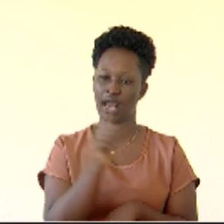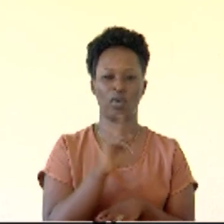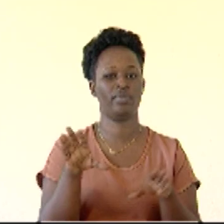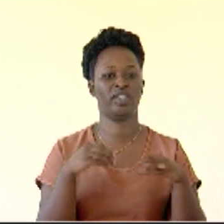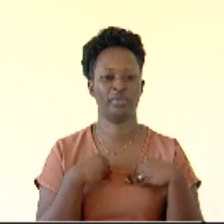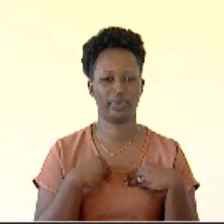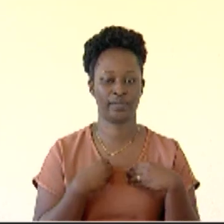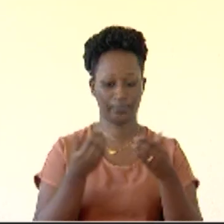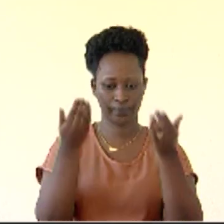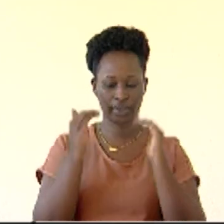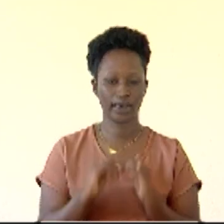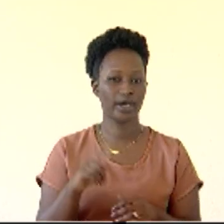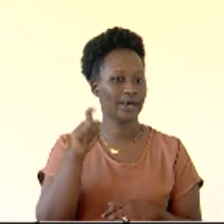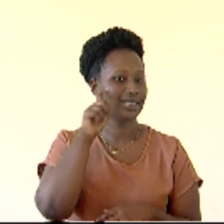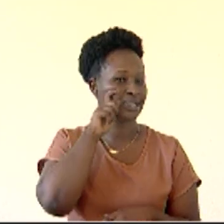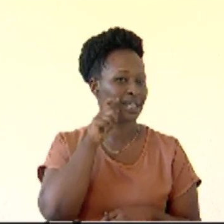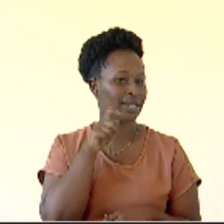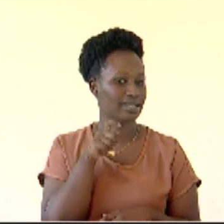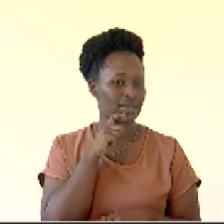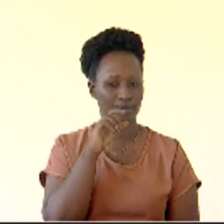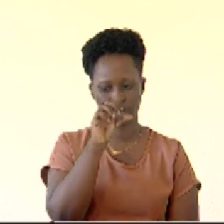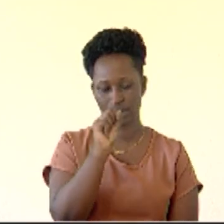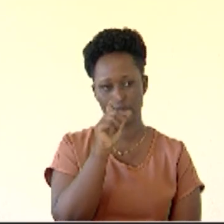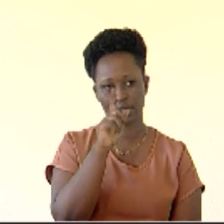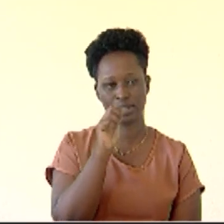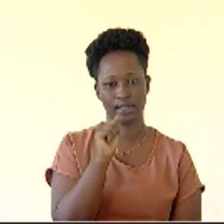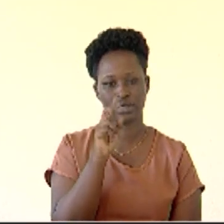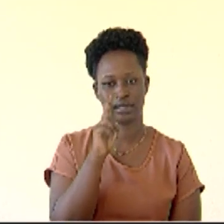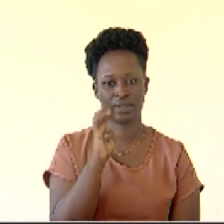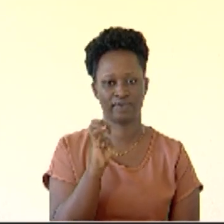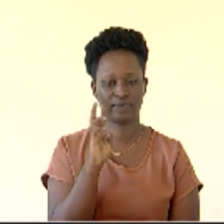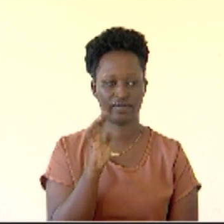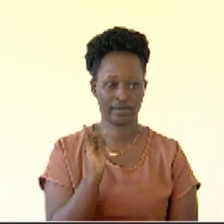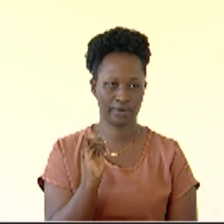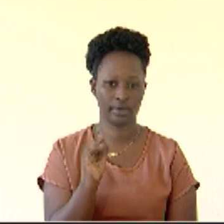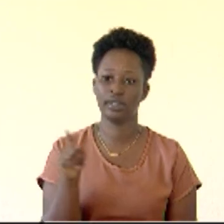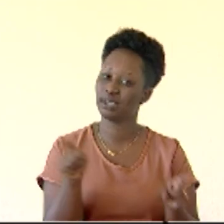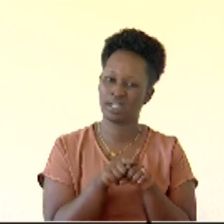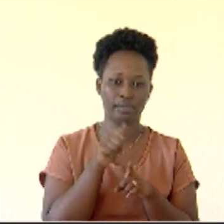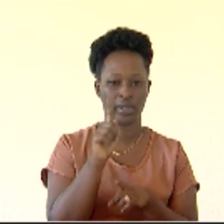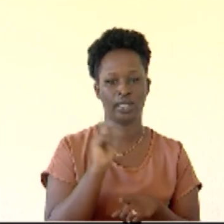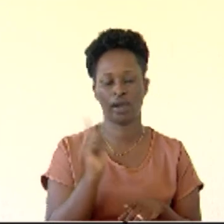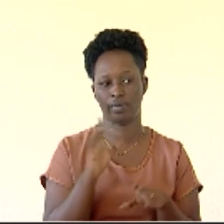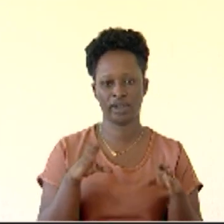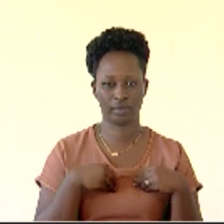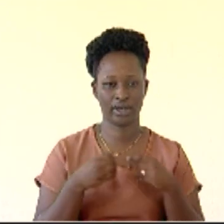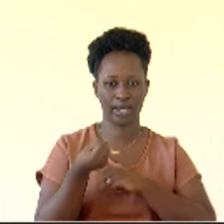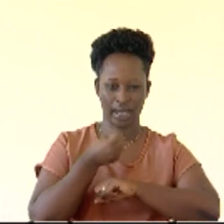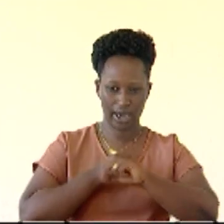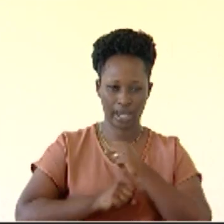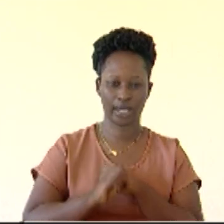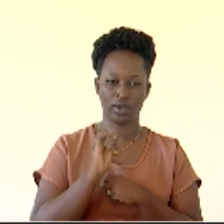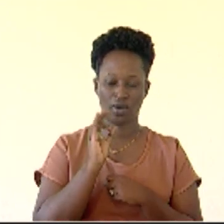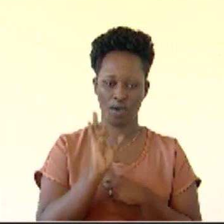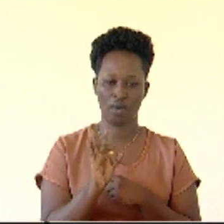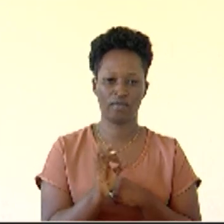Sex slavery. Get someone to make him to be in sex and slavery is also not allowed. The act of taking